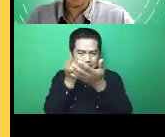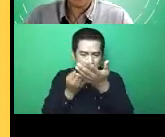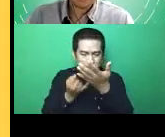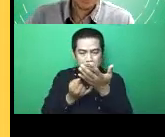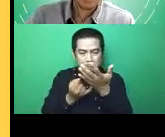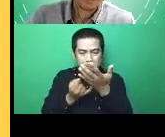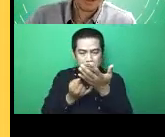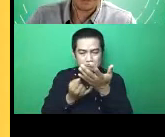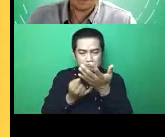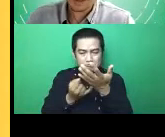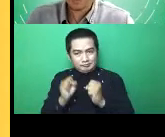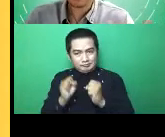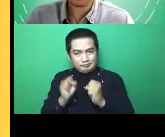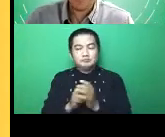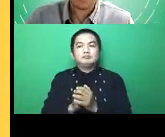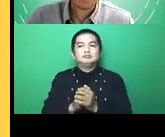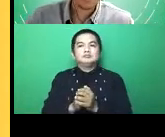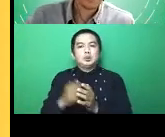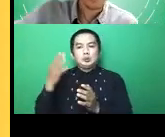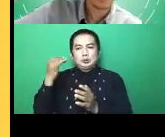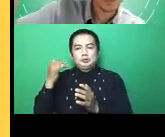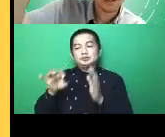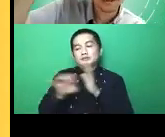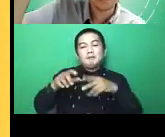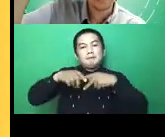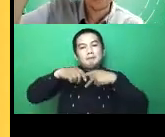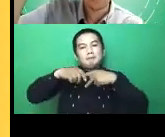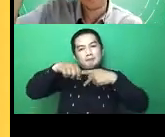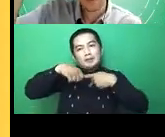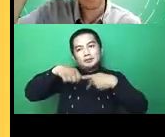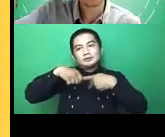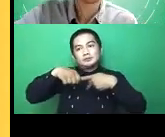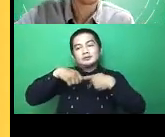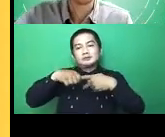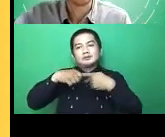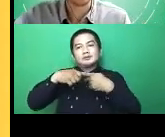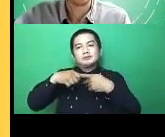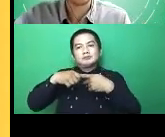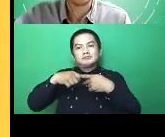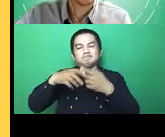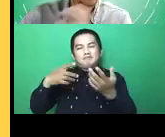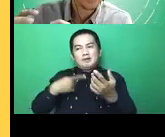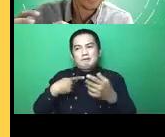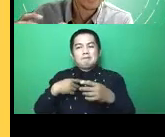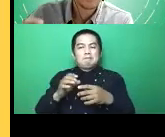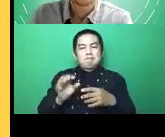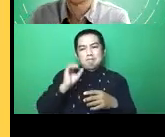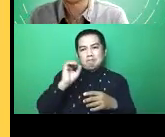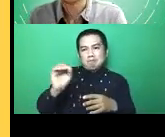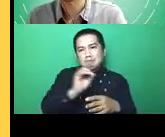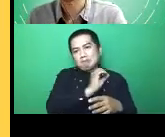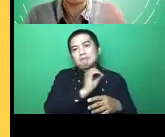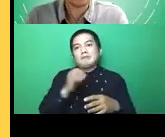You can contrast this because, for example, plastic, it has specific properties. It shrinks,